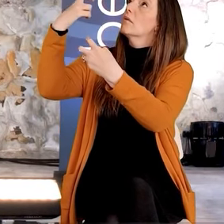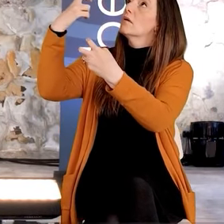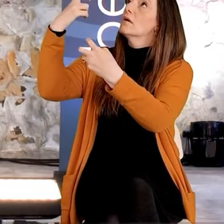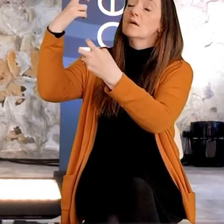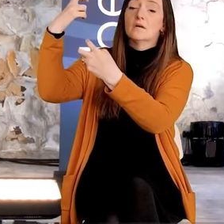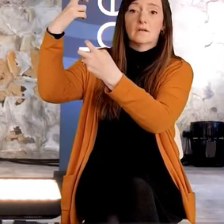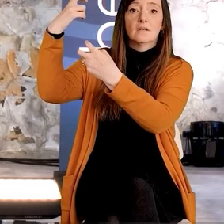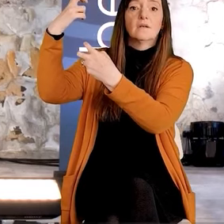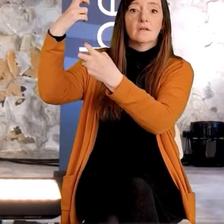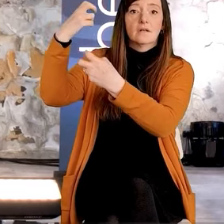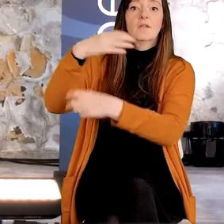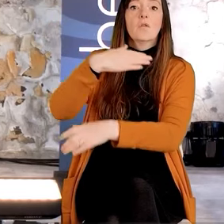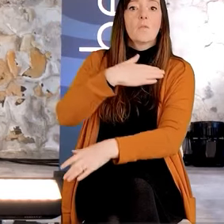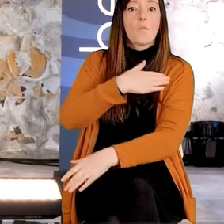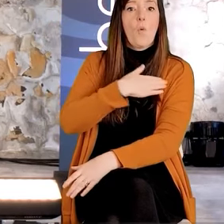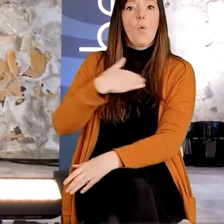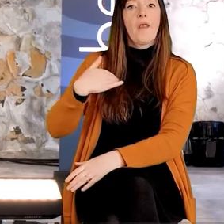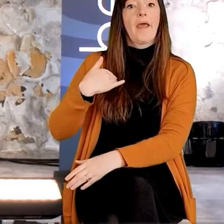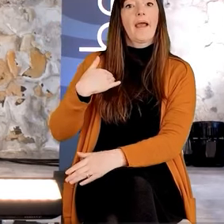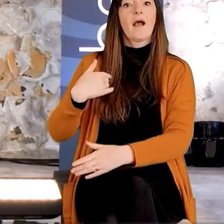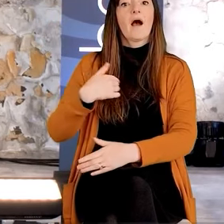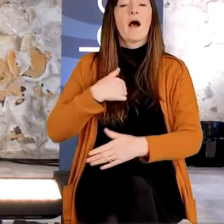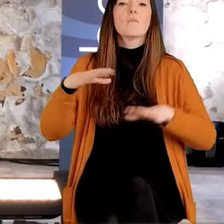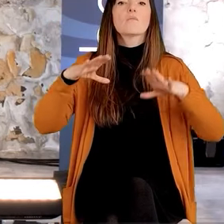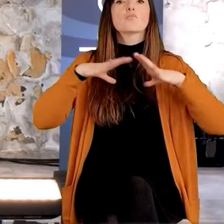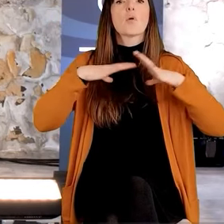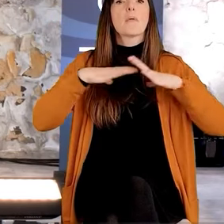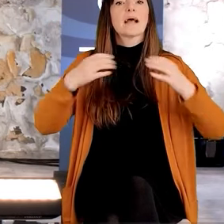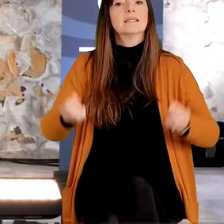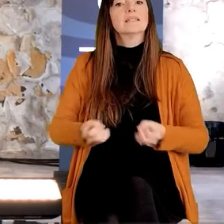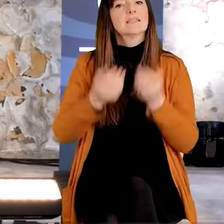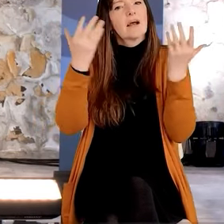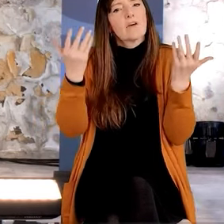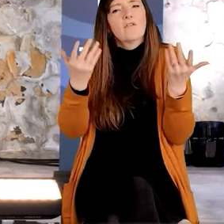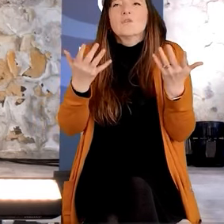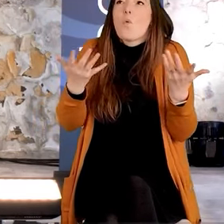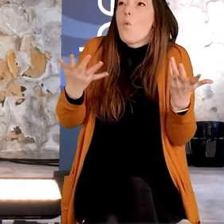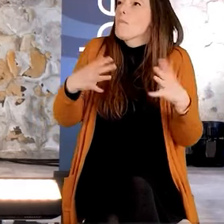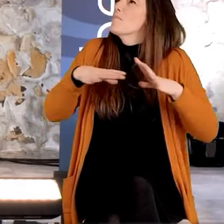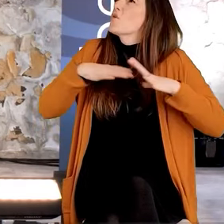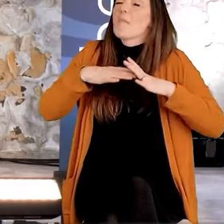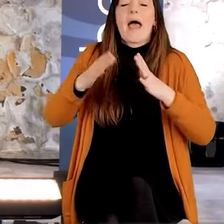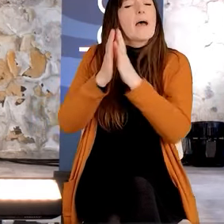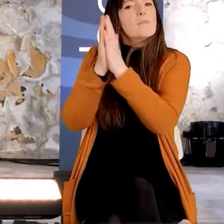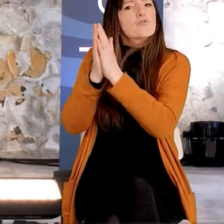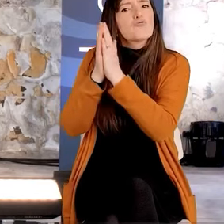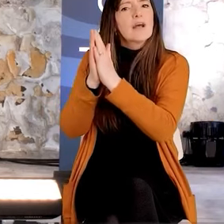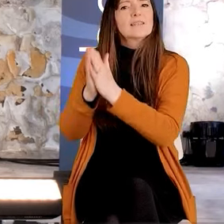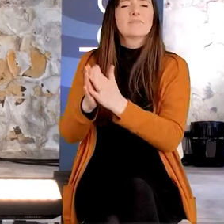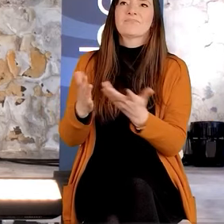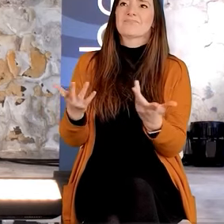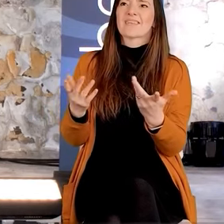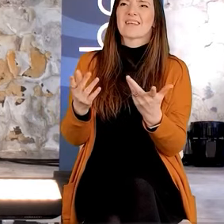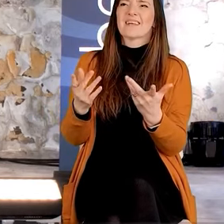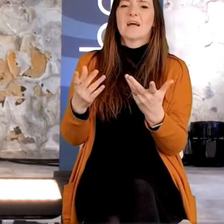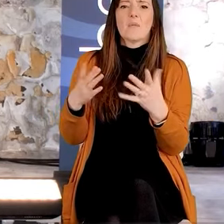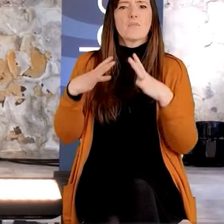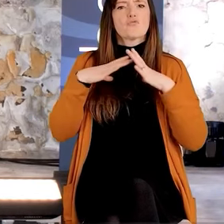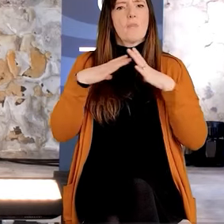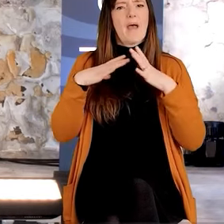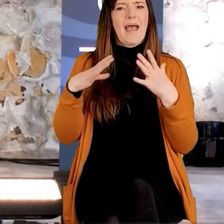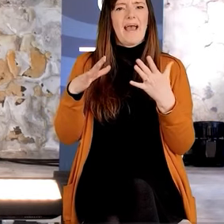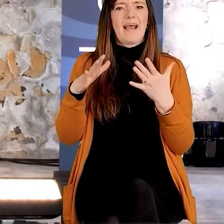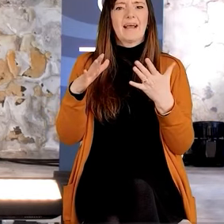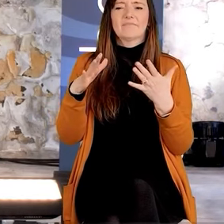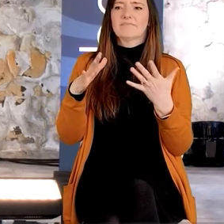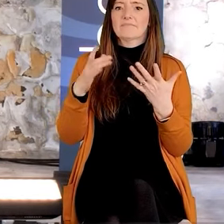voice. In the morning, I prepare a sacrifice for you, or I prepare my prayers for you. It's a word that literally